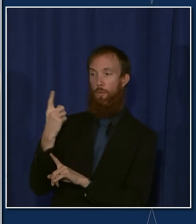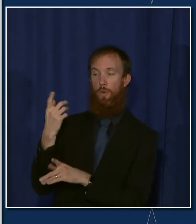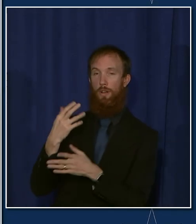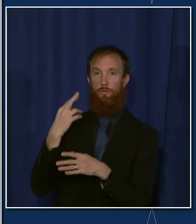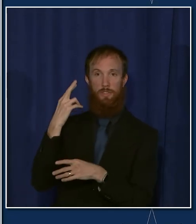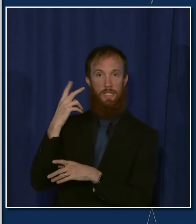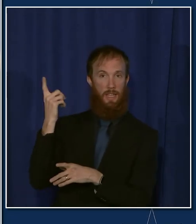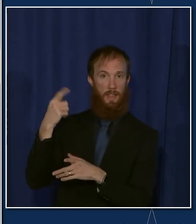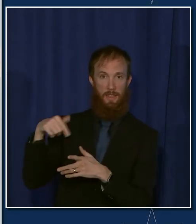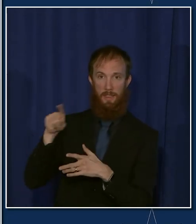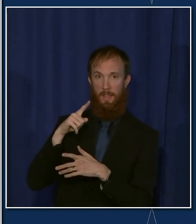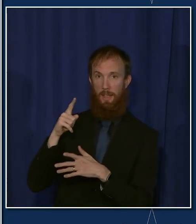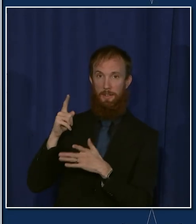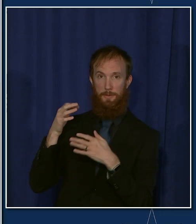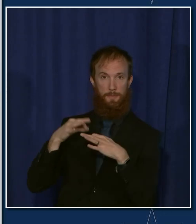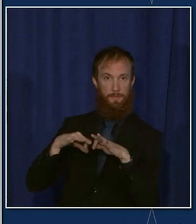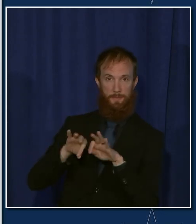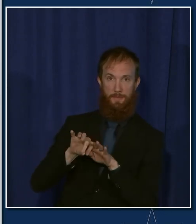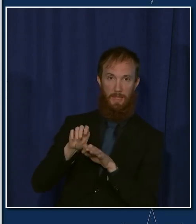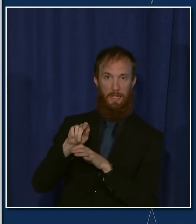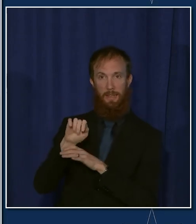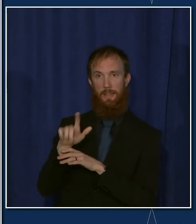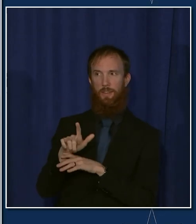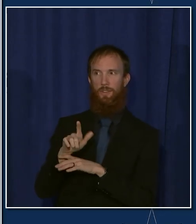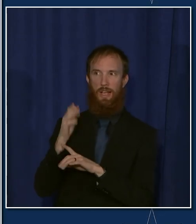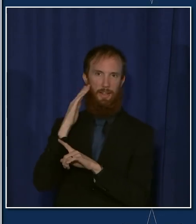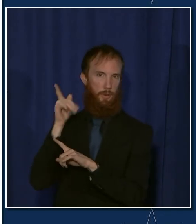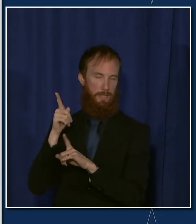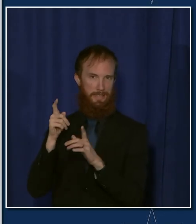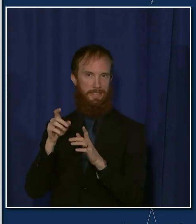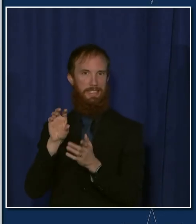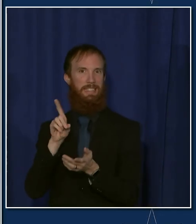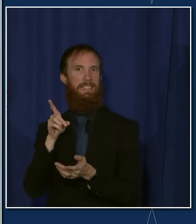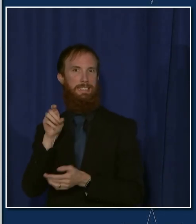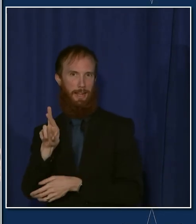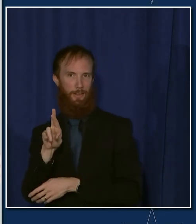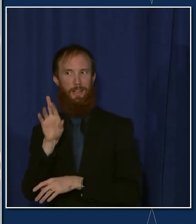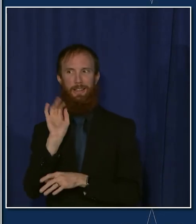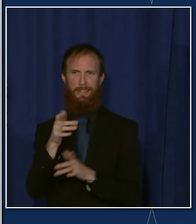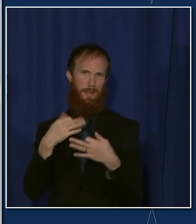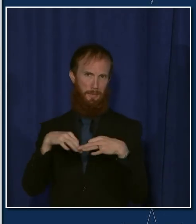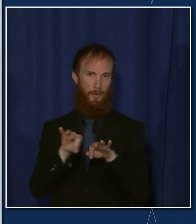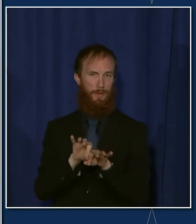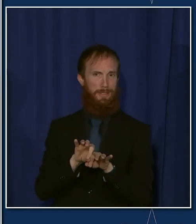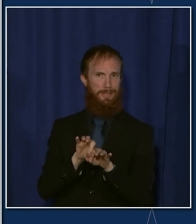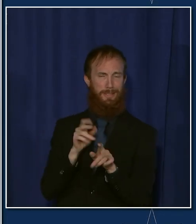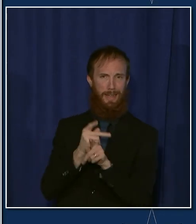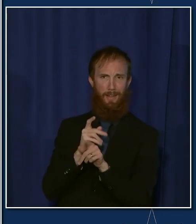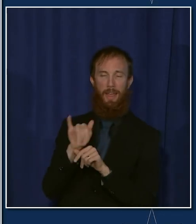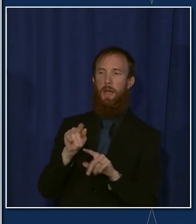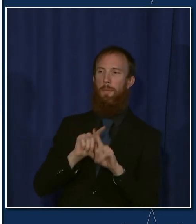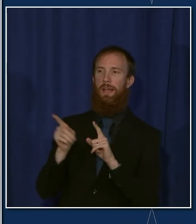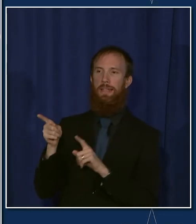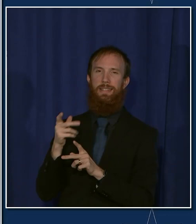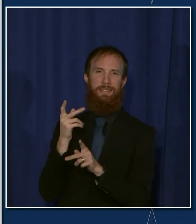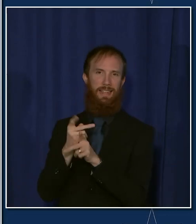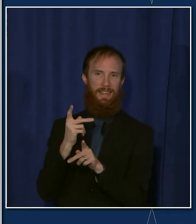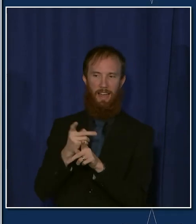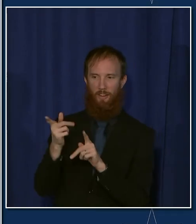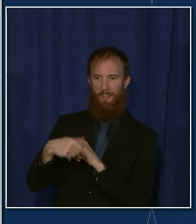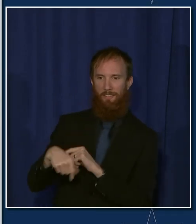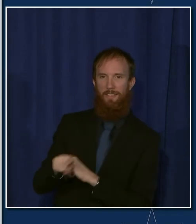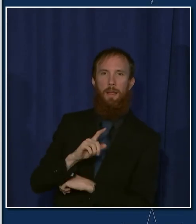not because they're a doctor, and I respect that and everything, because it took a lot to get there, but because they were caring spiritually for the